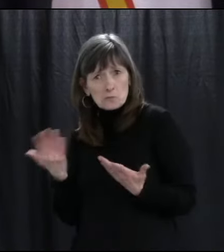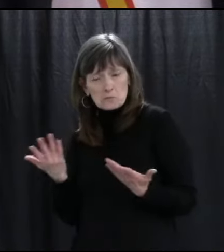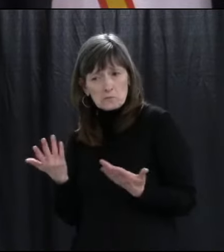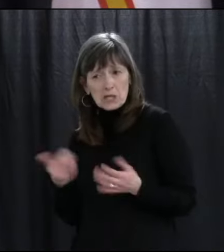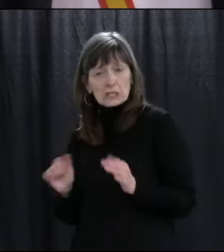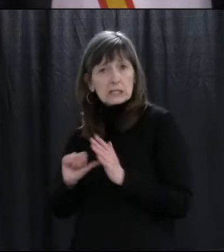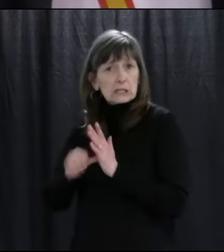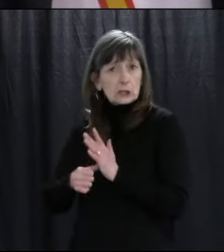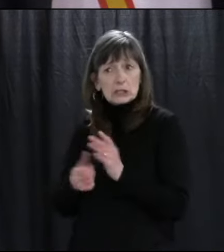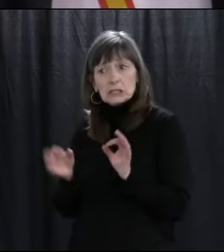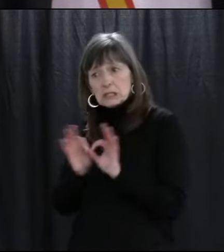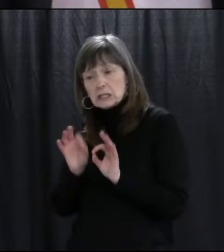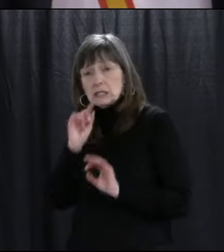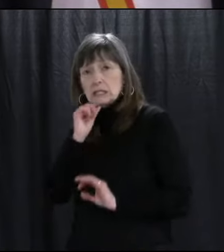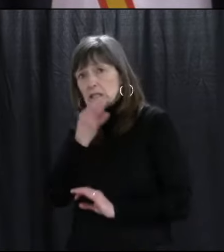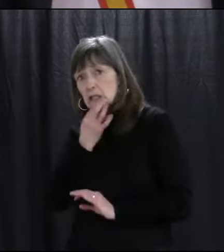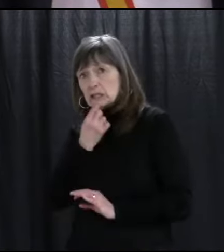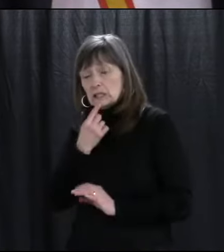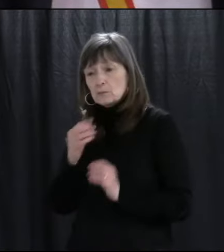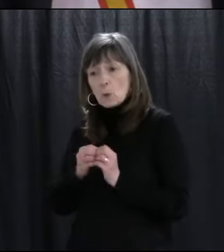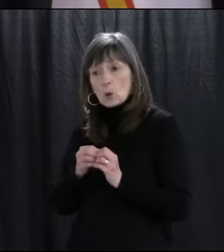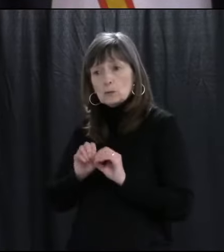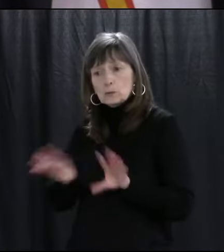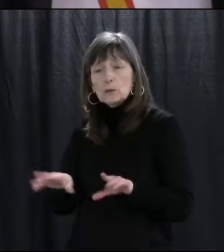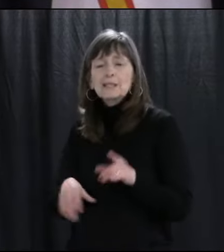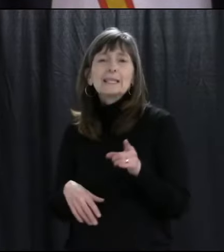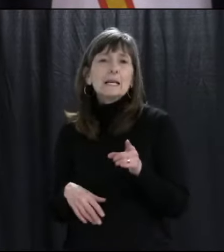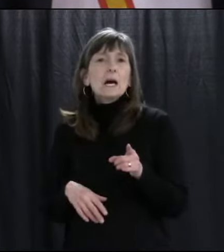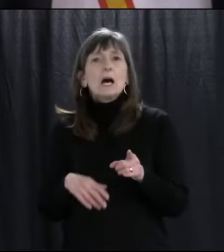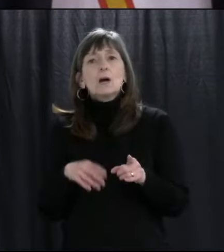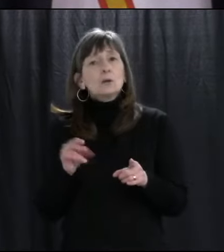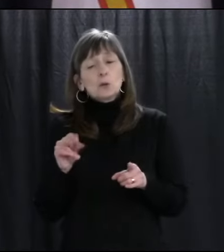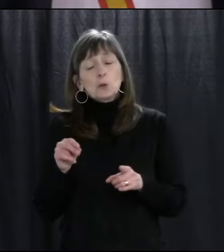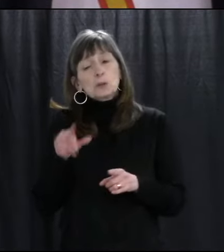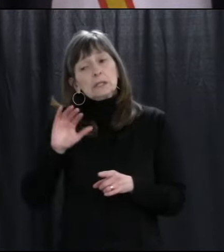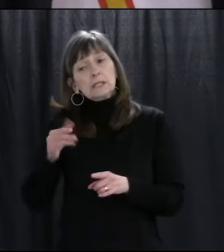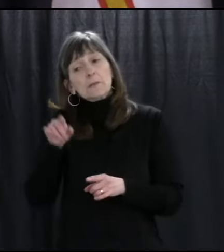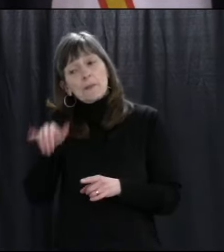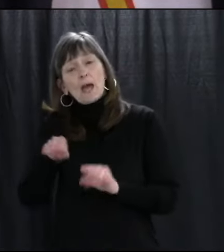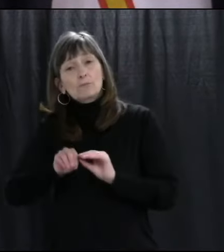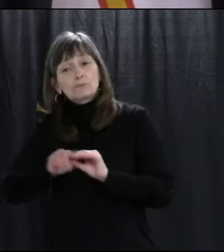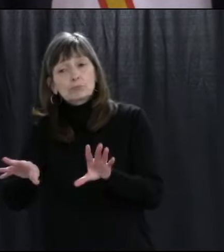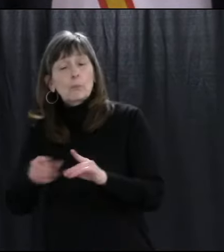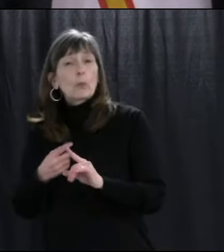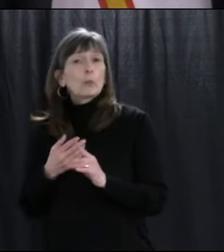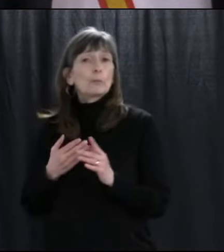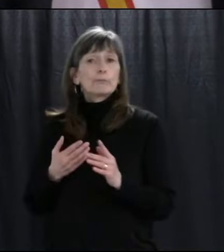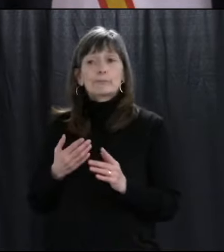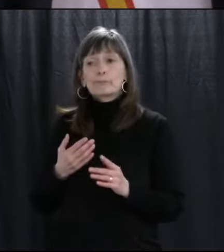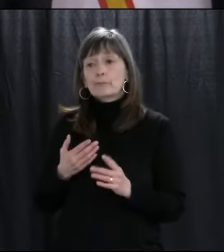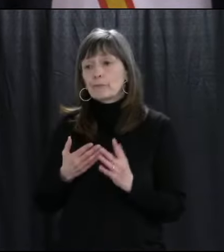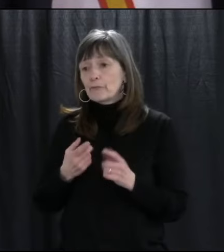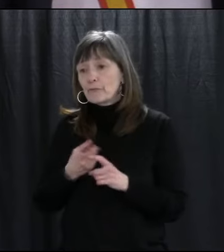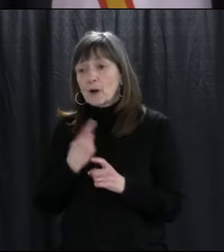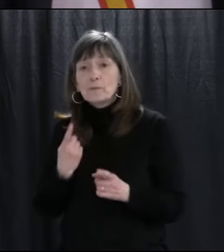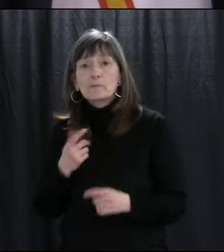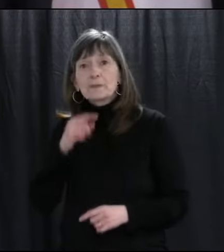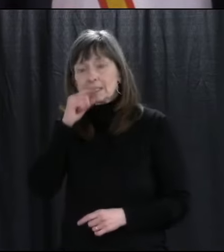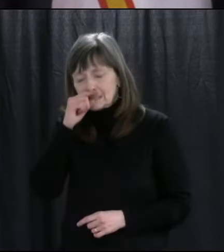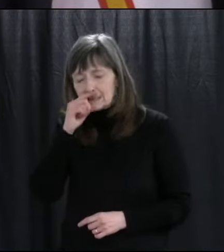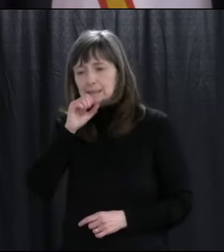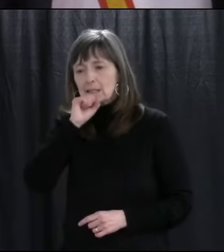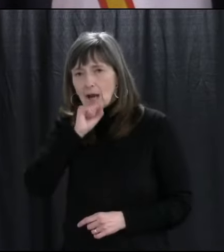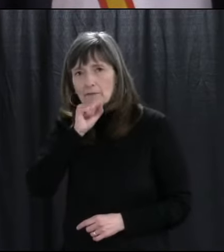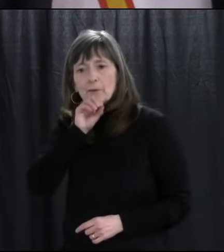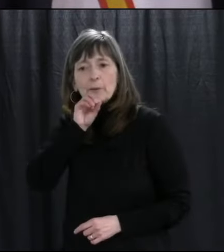through droplet transmission, so through, you know, droplets that are sneezed and coughed. So we would be recommending